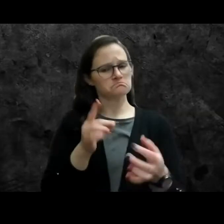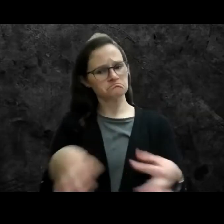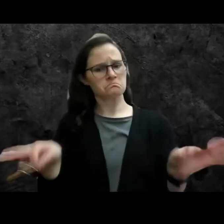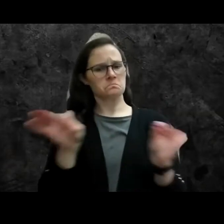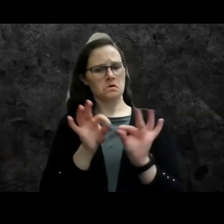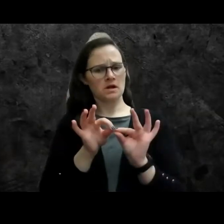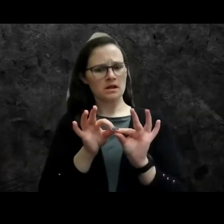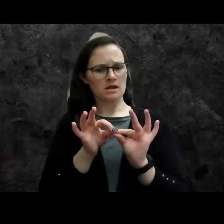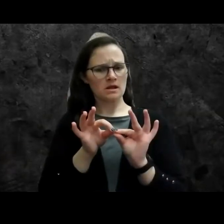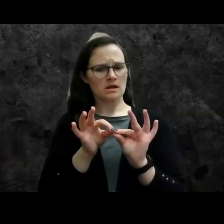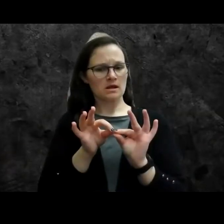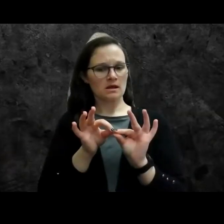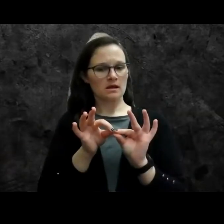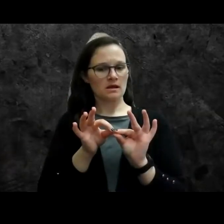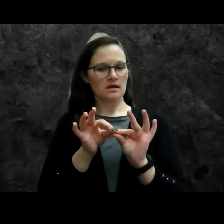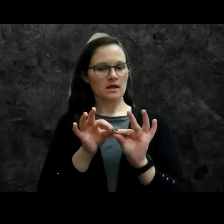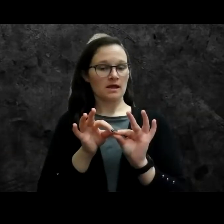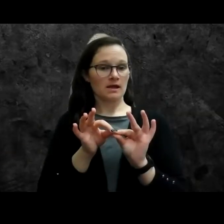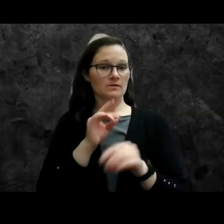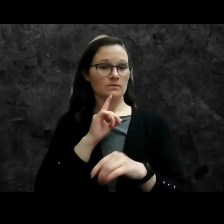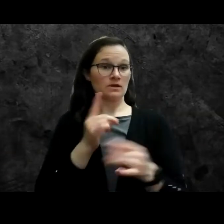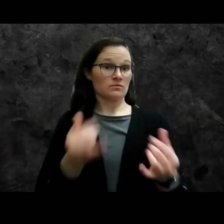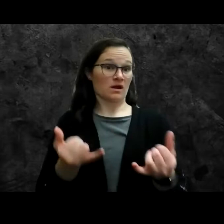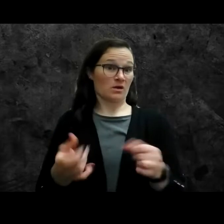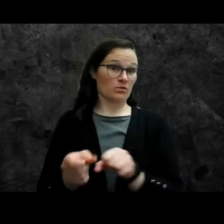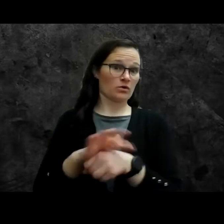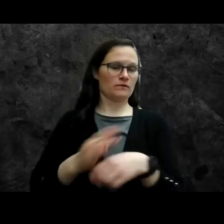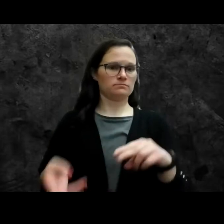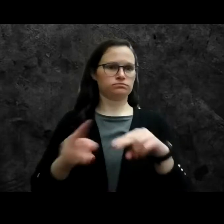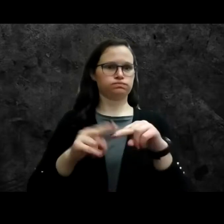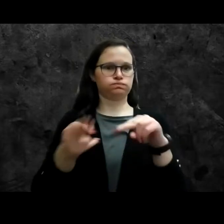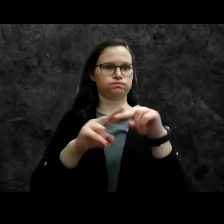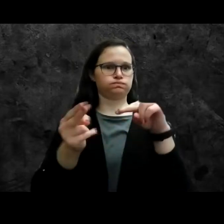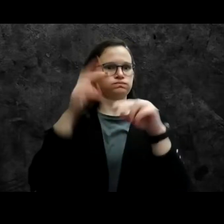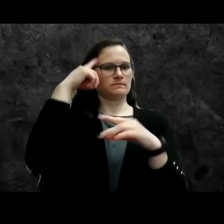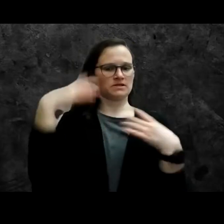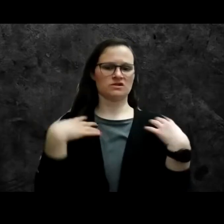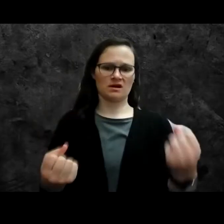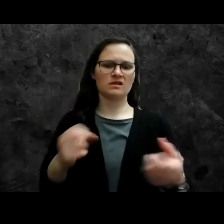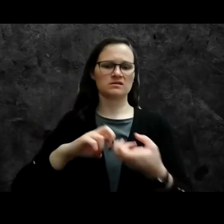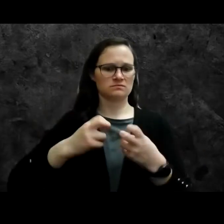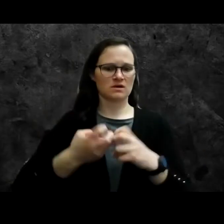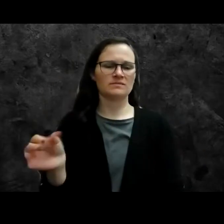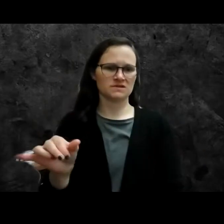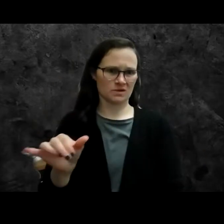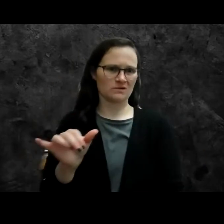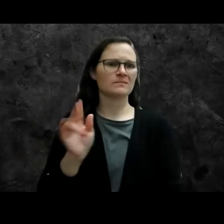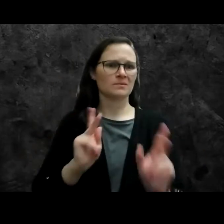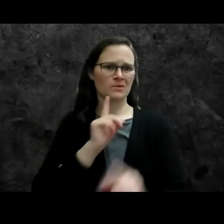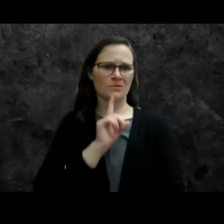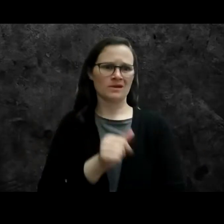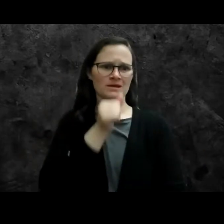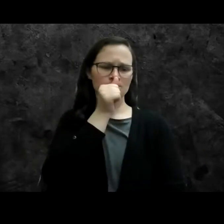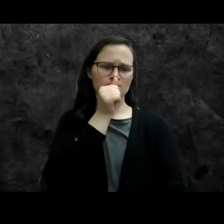the mental health and a variety of other things. So we have chosen this path. It is the path, I think, that